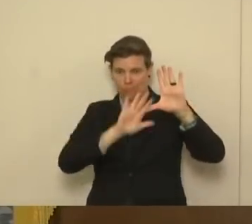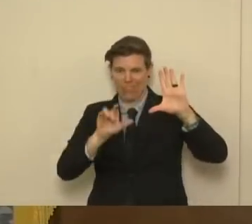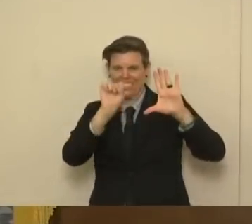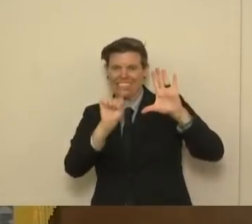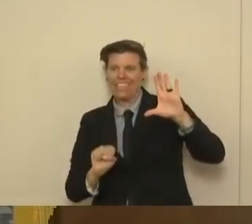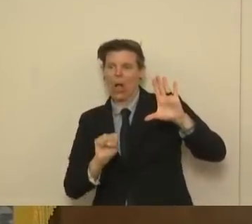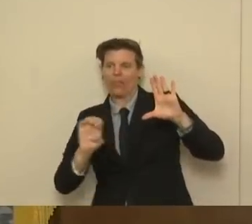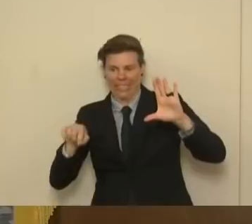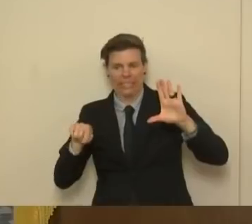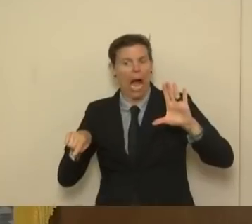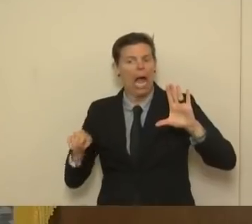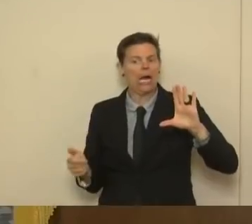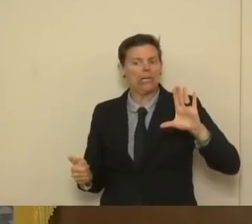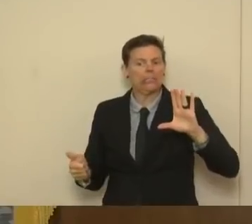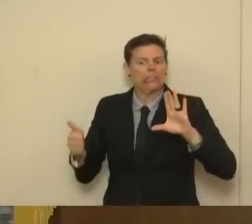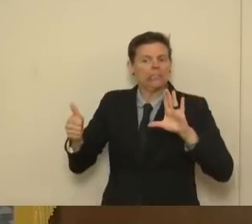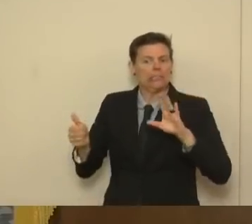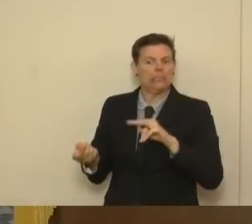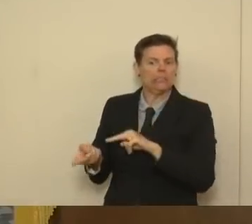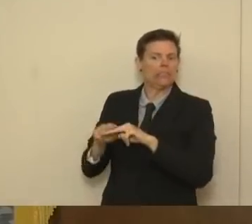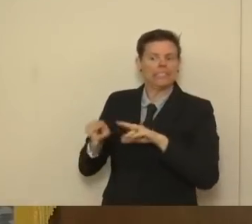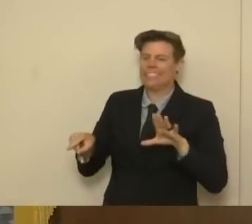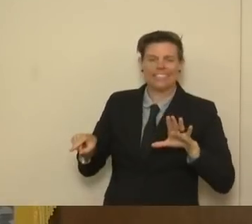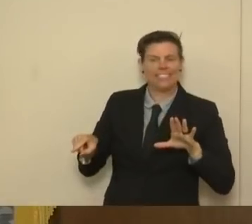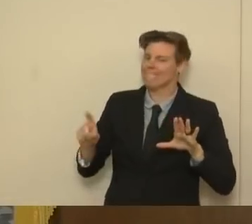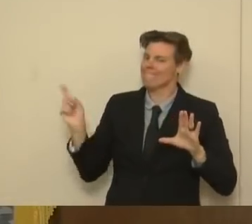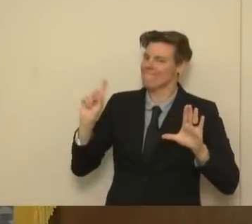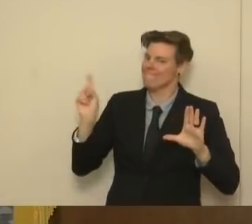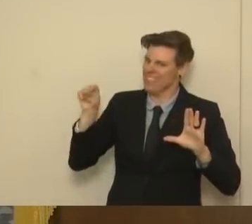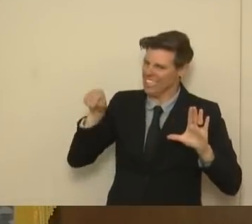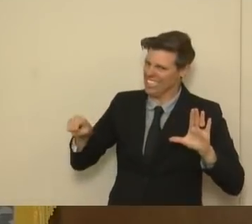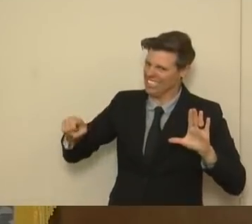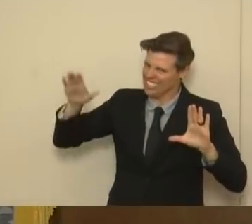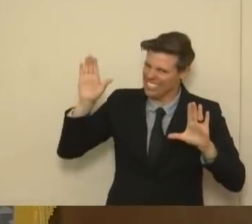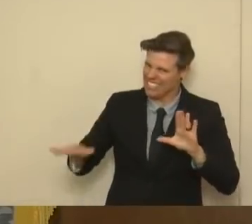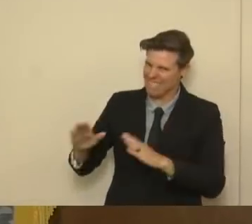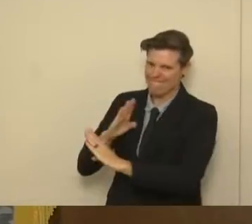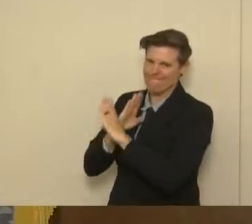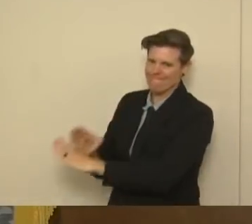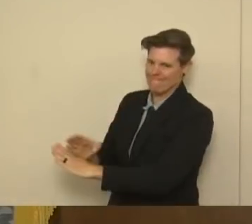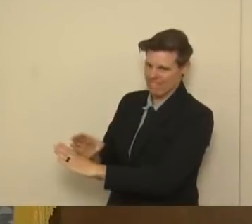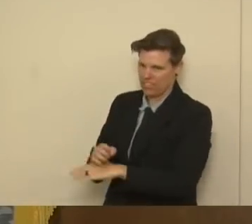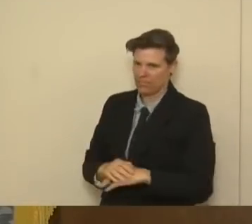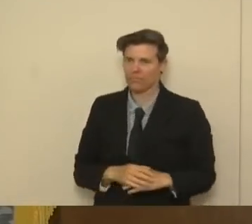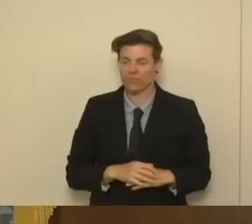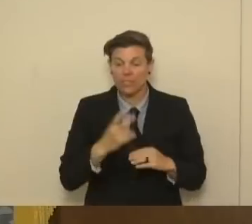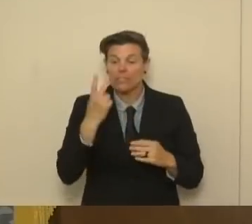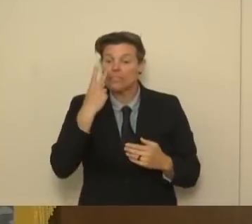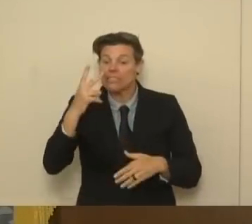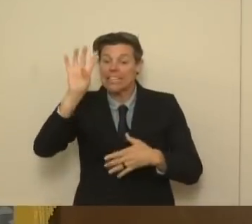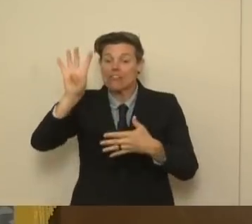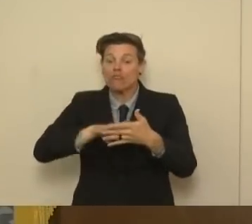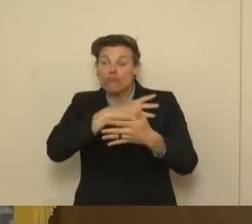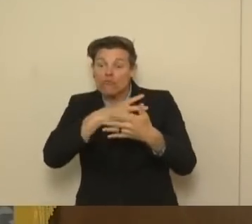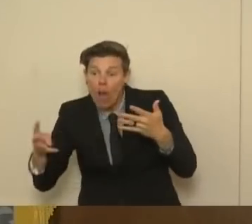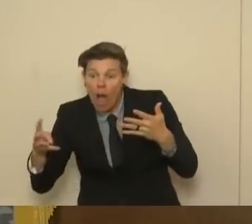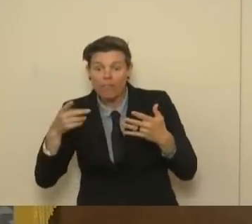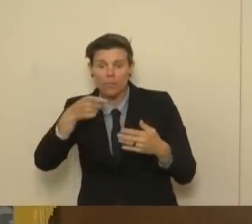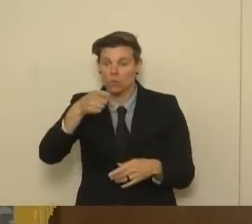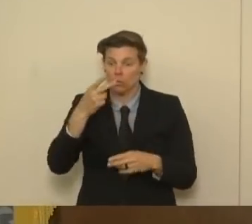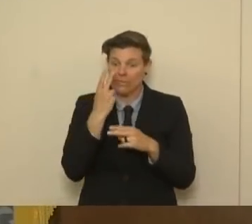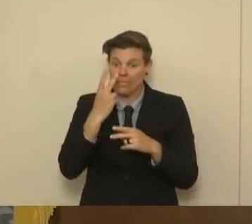do better in southeastern New Mexico. And we can see from the data points that we use that mask wearing and